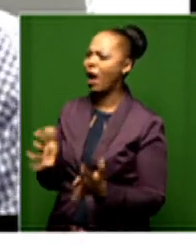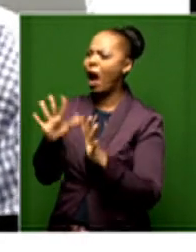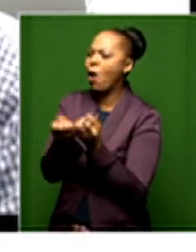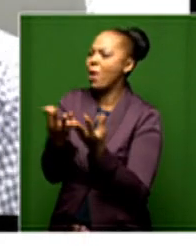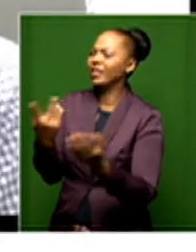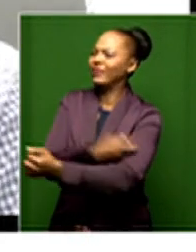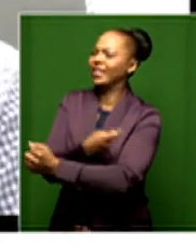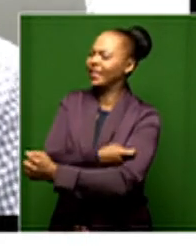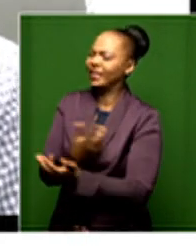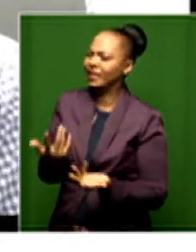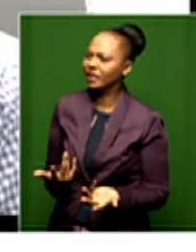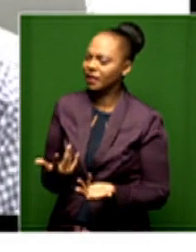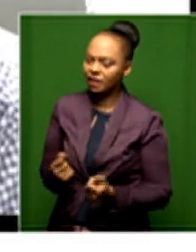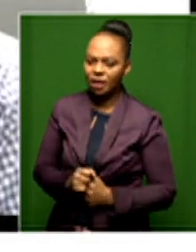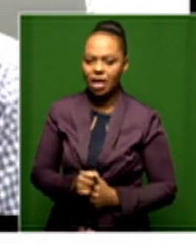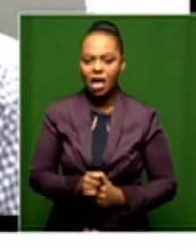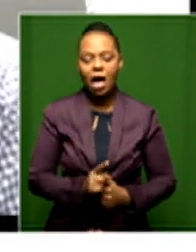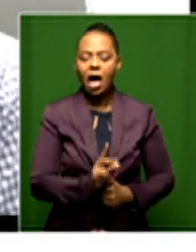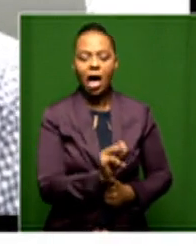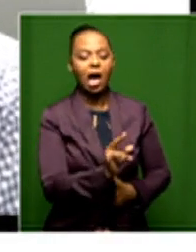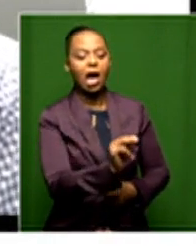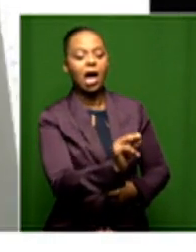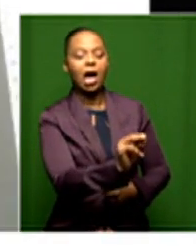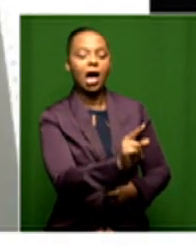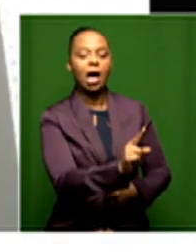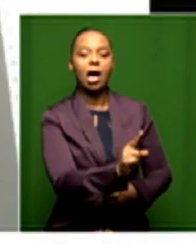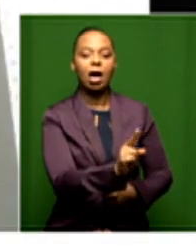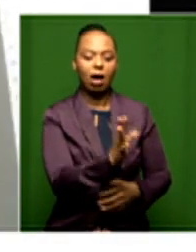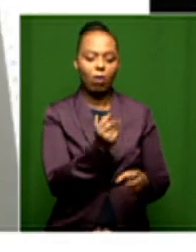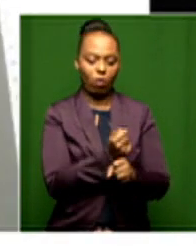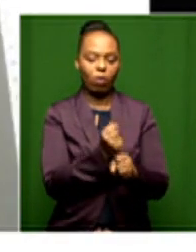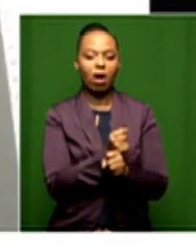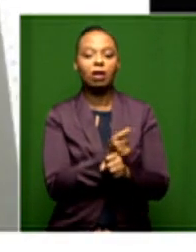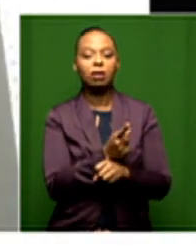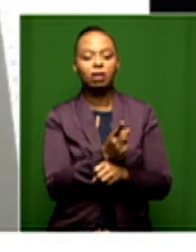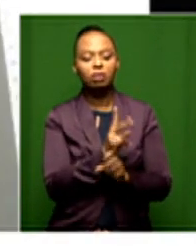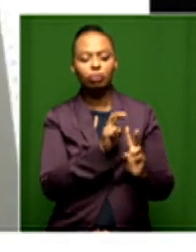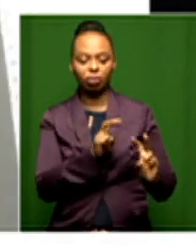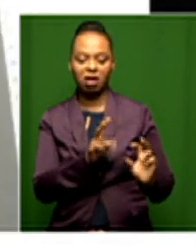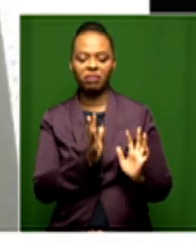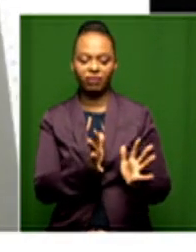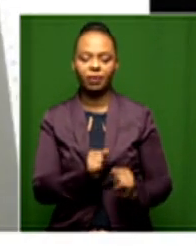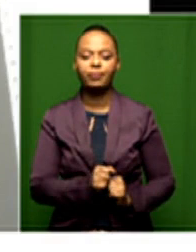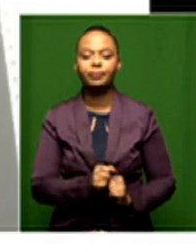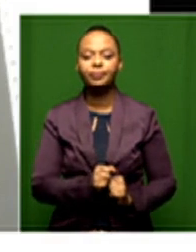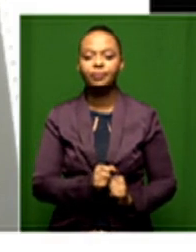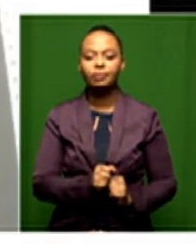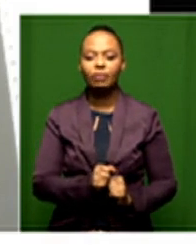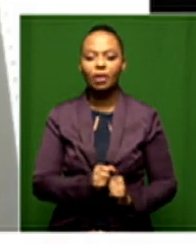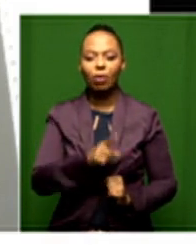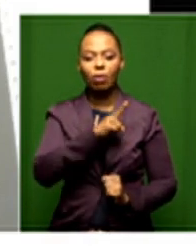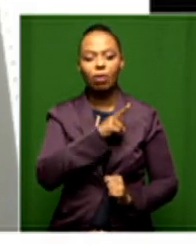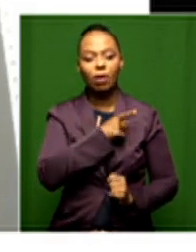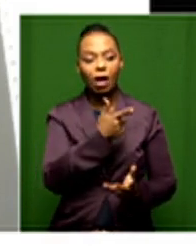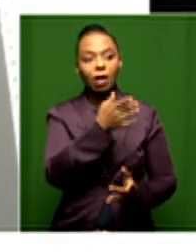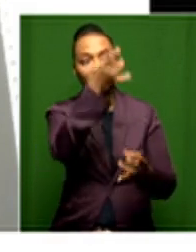No, we have done some work, and this is really benchmarking based on the information